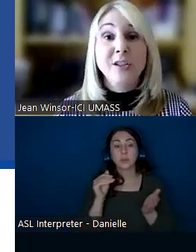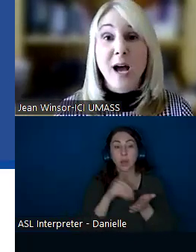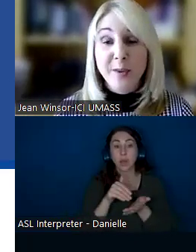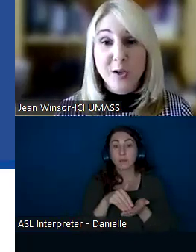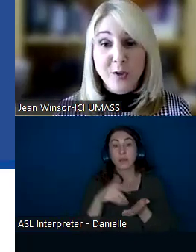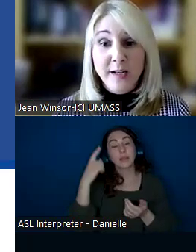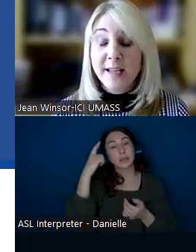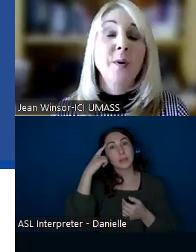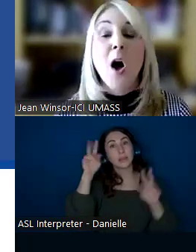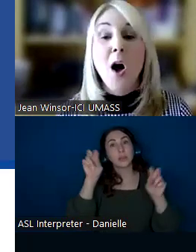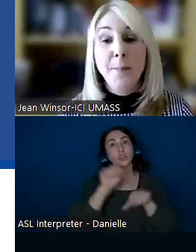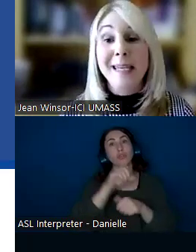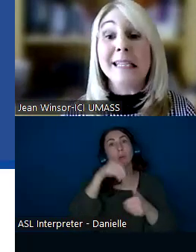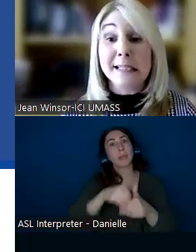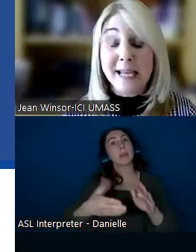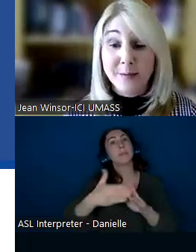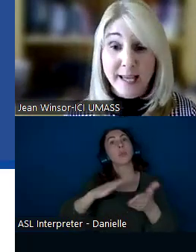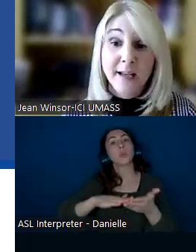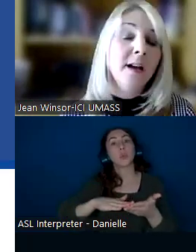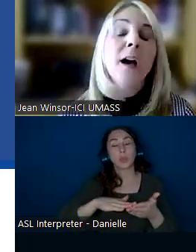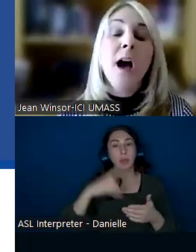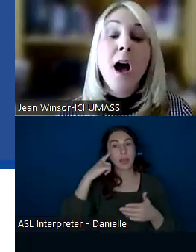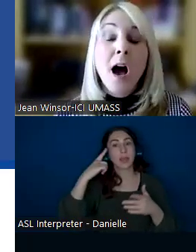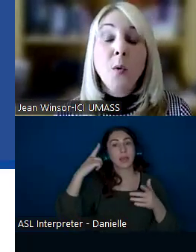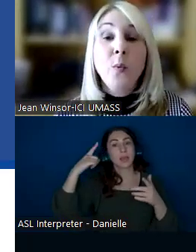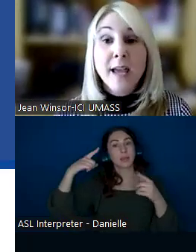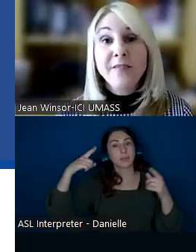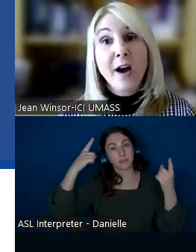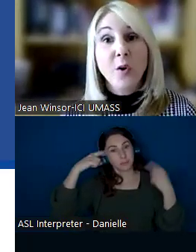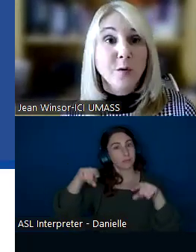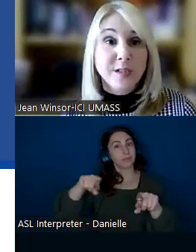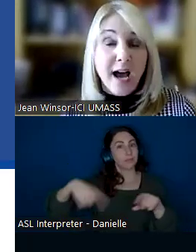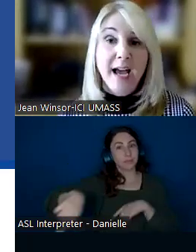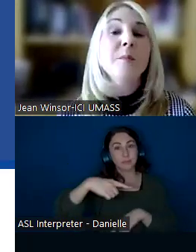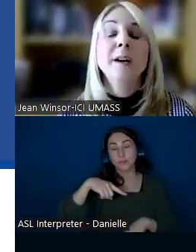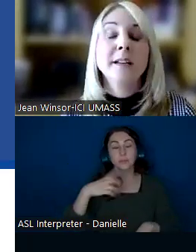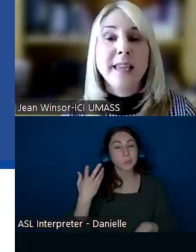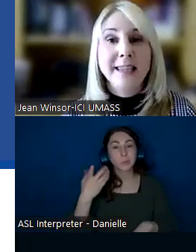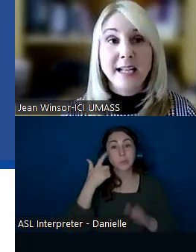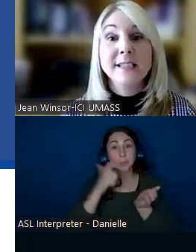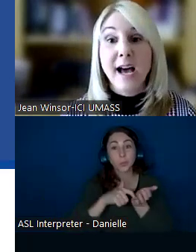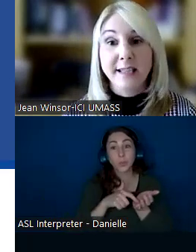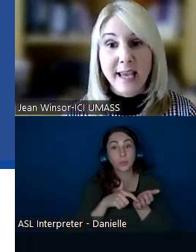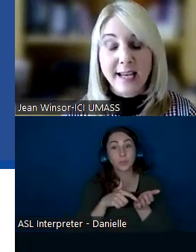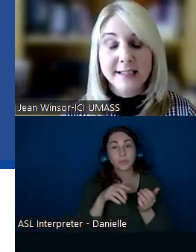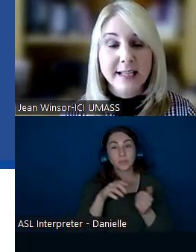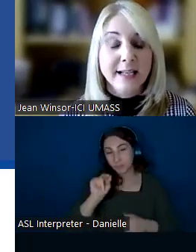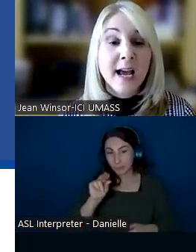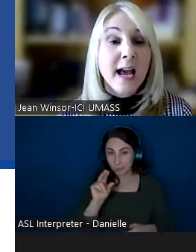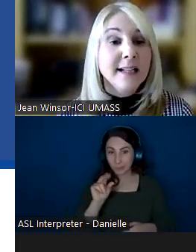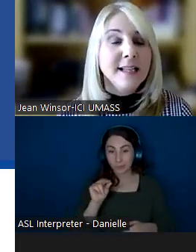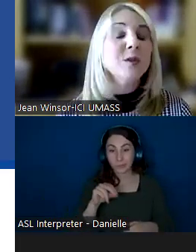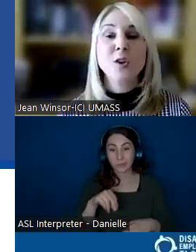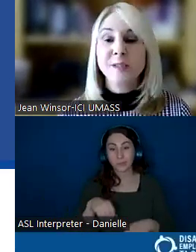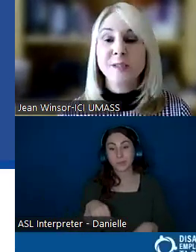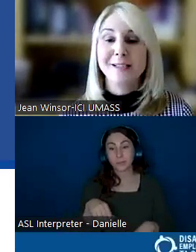say a job in the community that we all mean the same thing. We have found over time that that's not the case. And